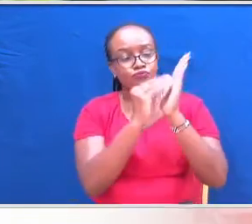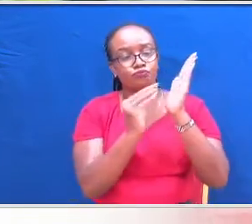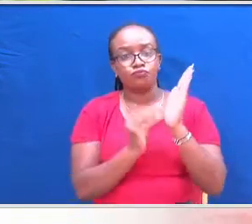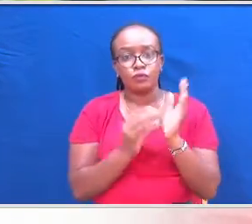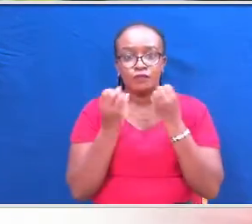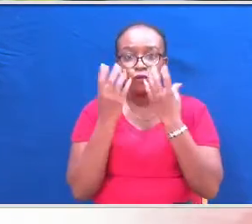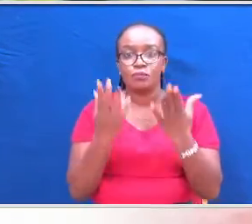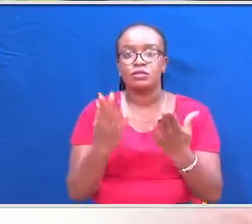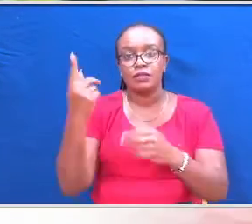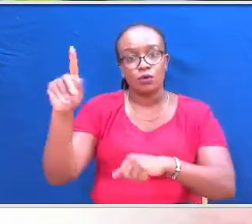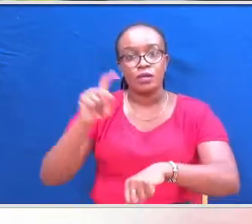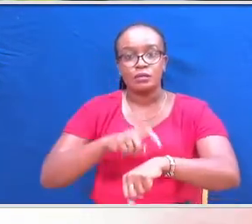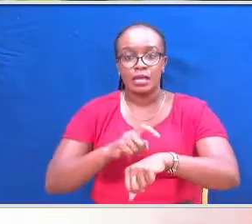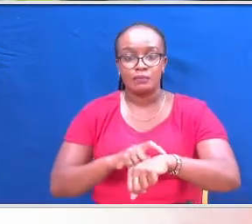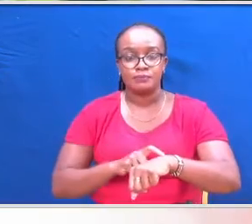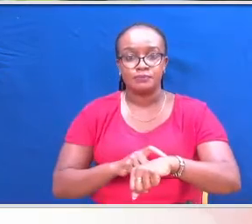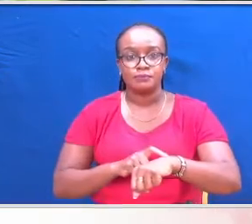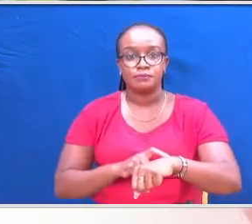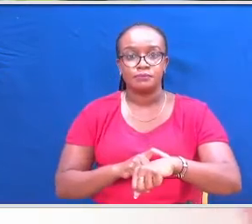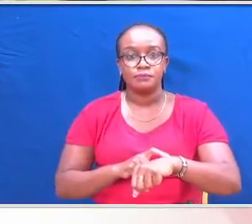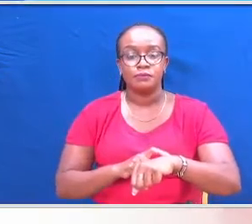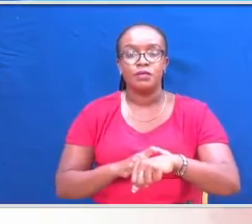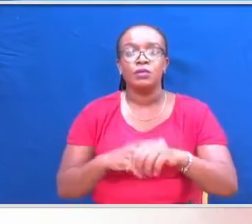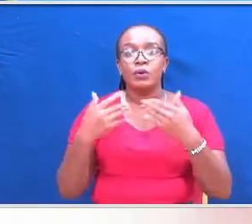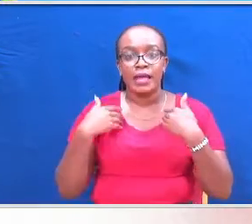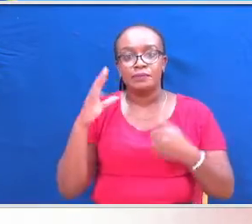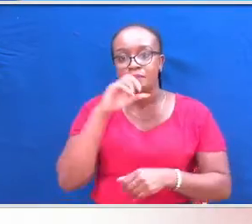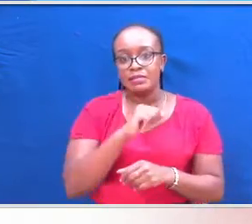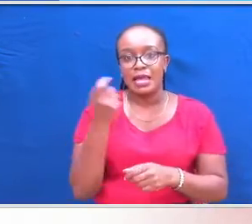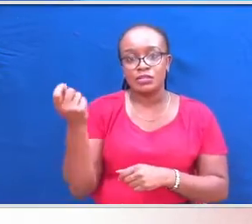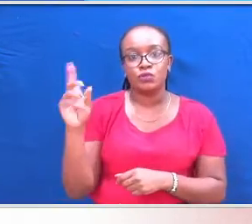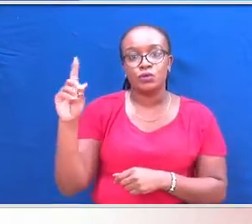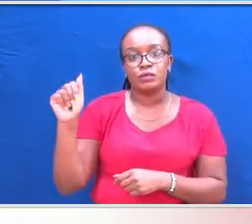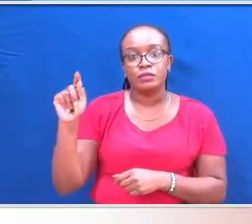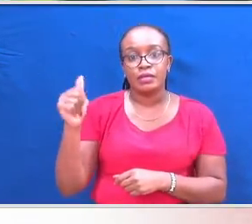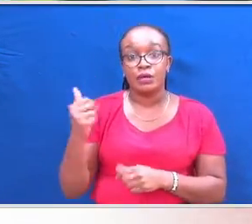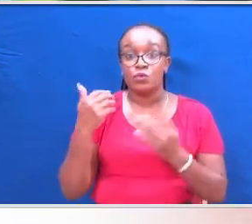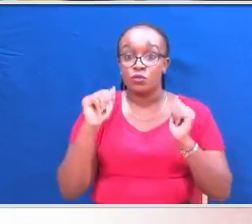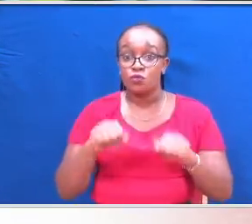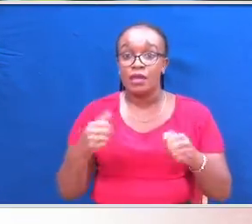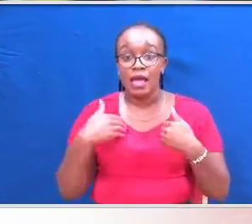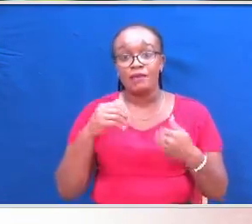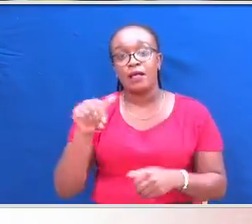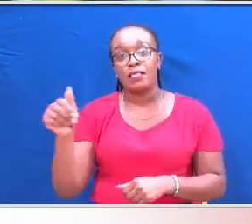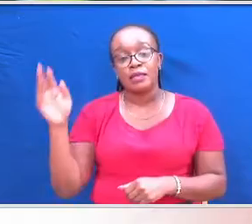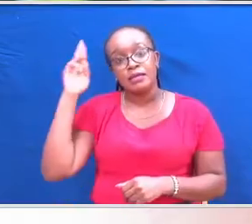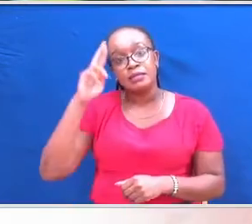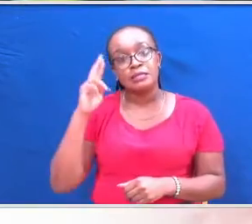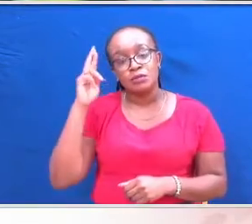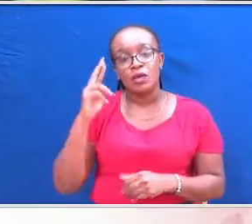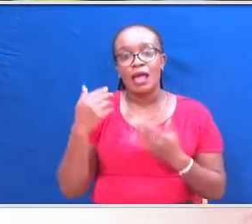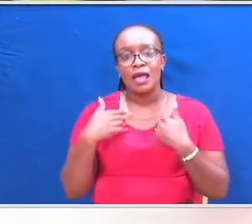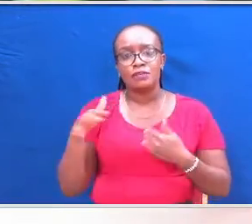timely. So we may start seeing a little bit more of data coming from them. But there could be also other reasons dealing with